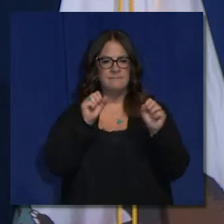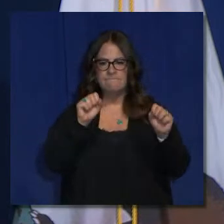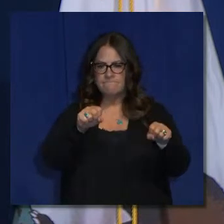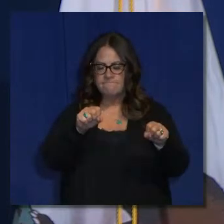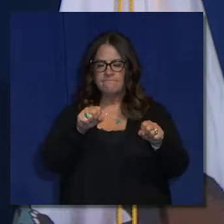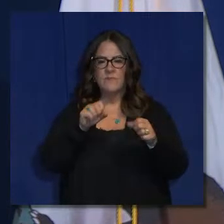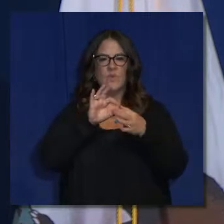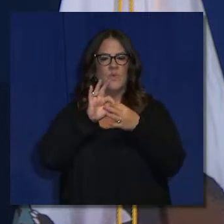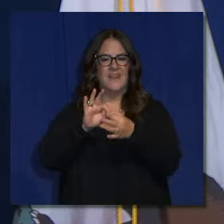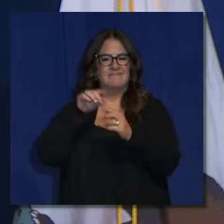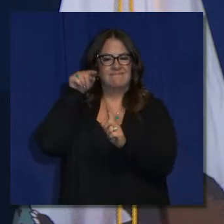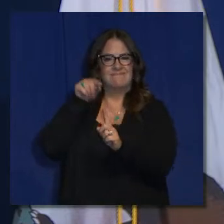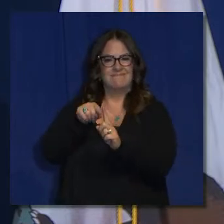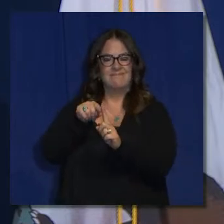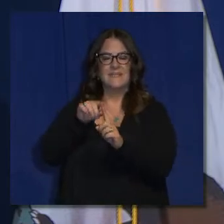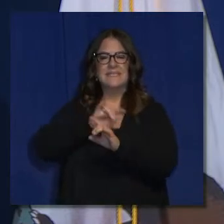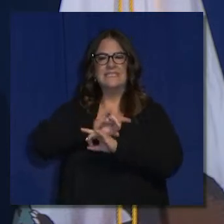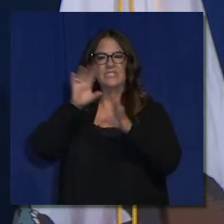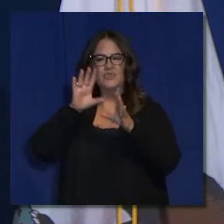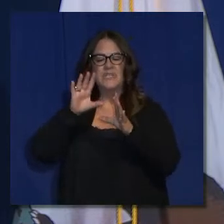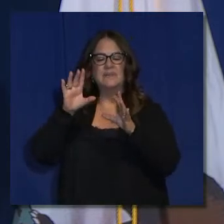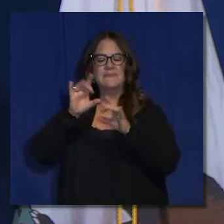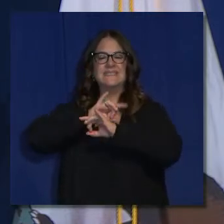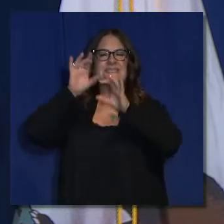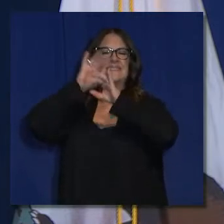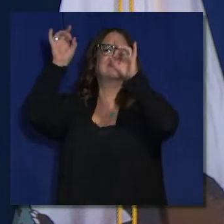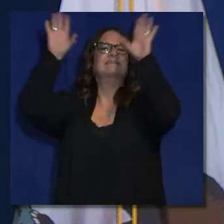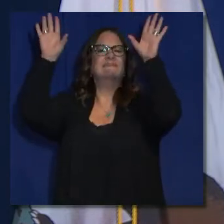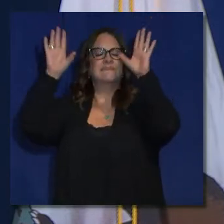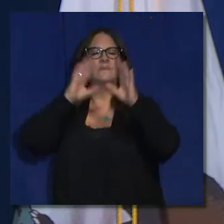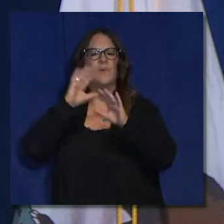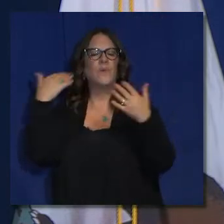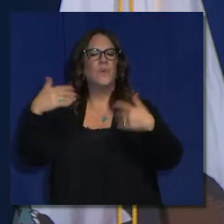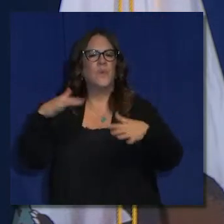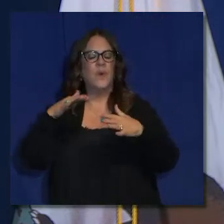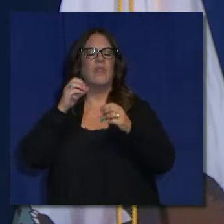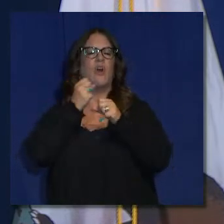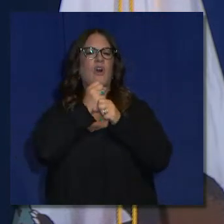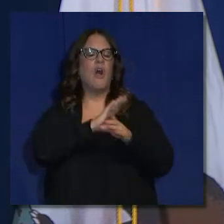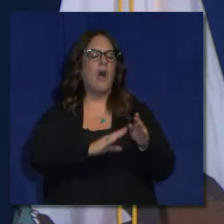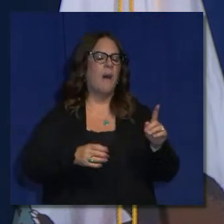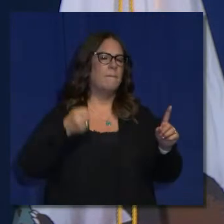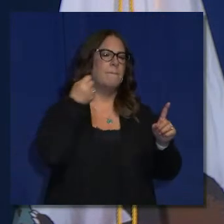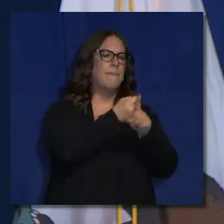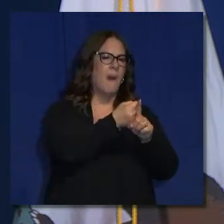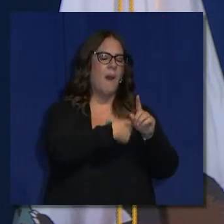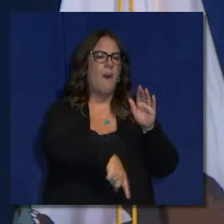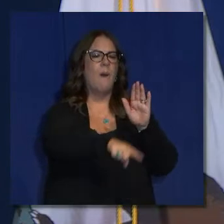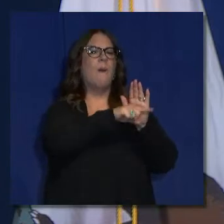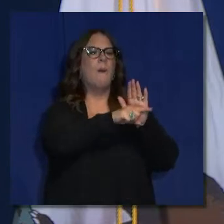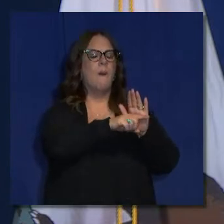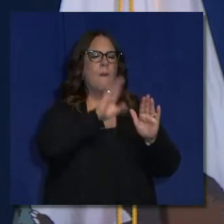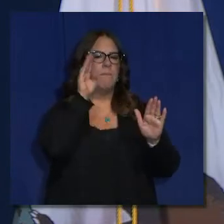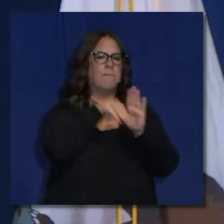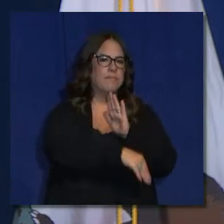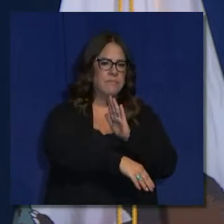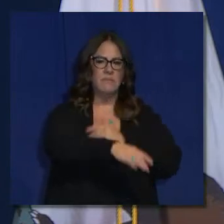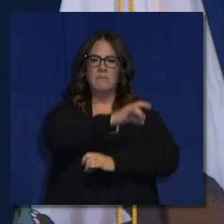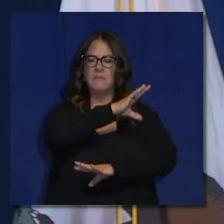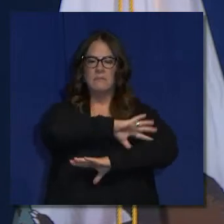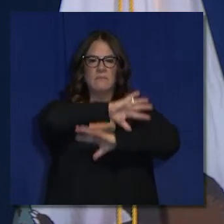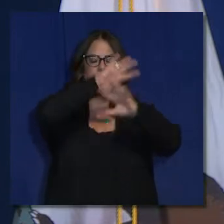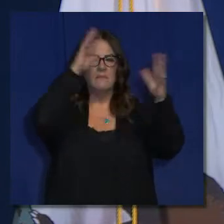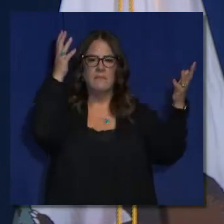around the extreme of extremes that would lead to a shortfall this September, the extreme of extremes. In